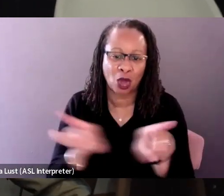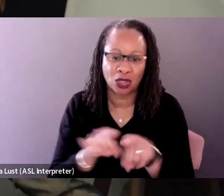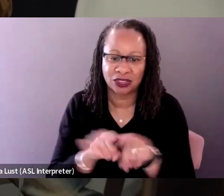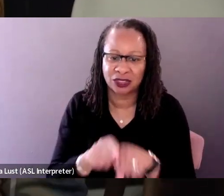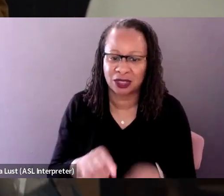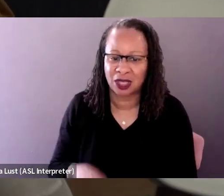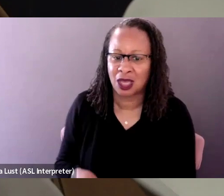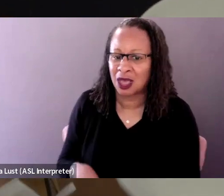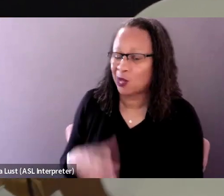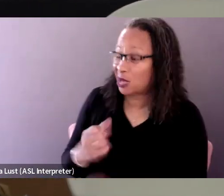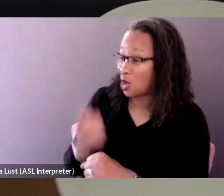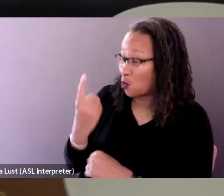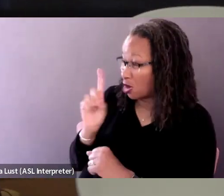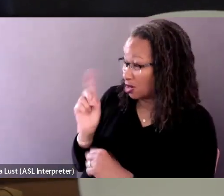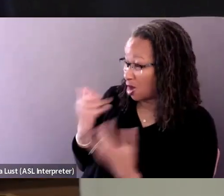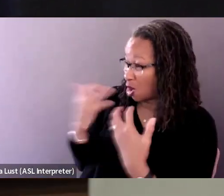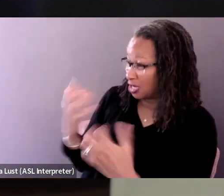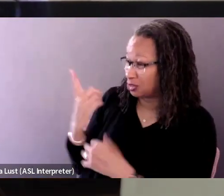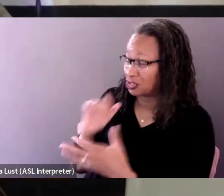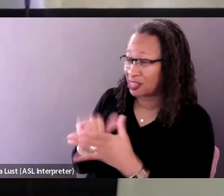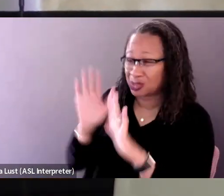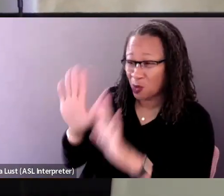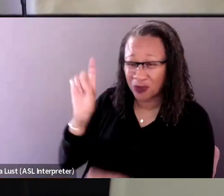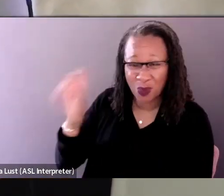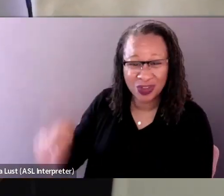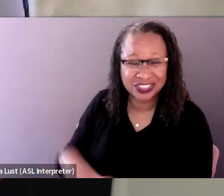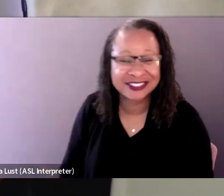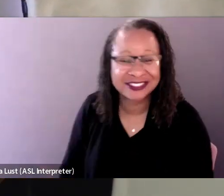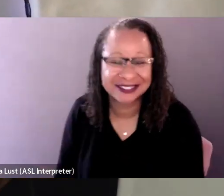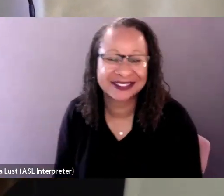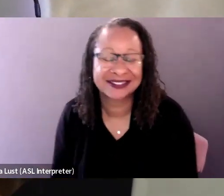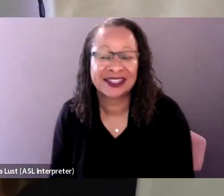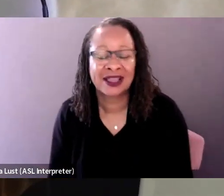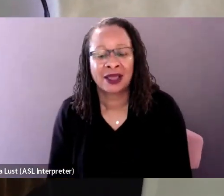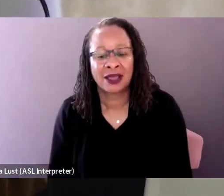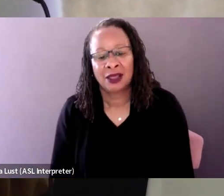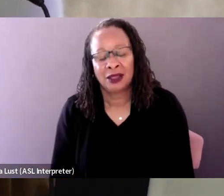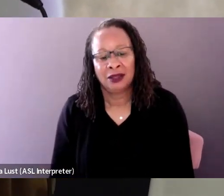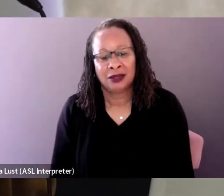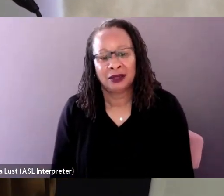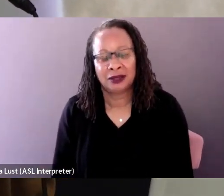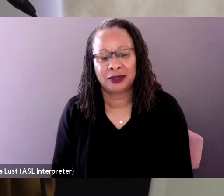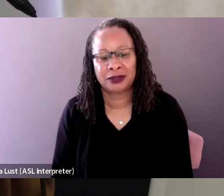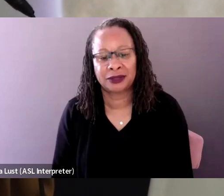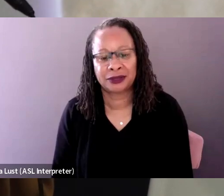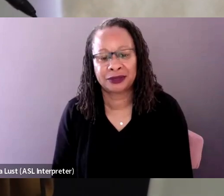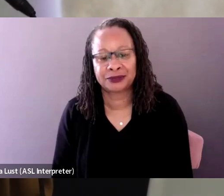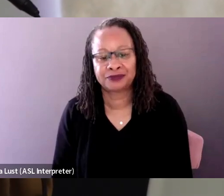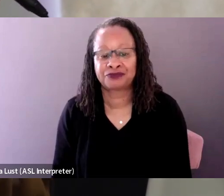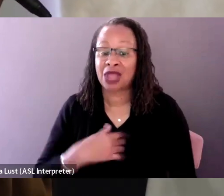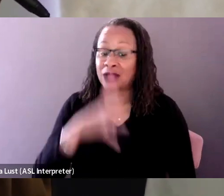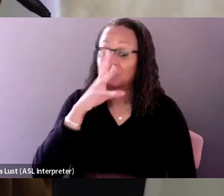one audience question, what a good one. Thank you. That's a great question. Yeah, so I've been talking about the film a lot,